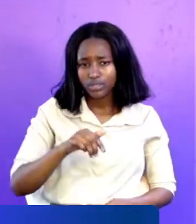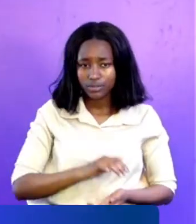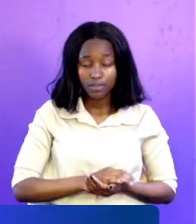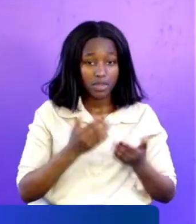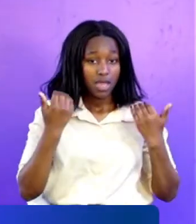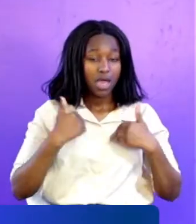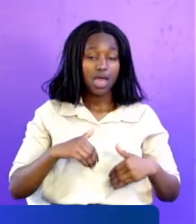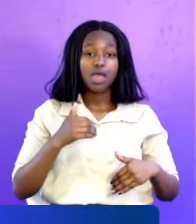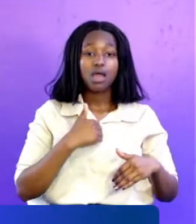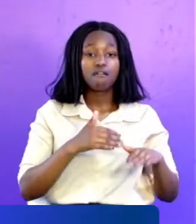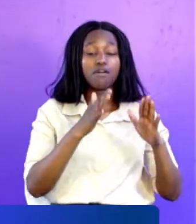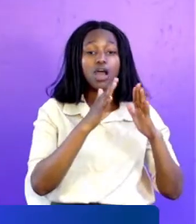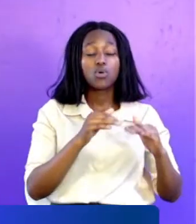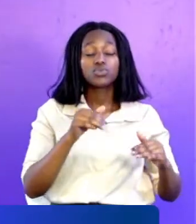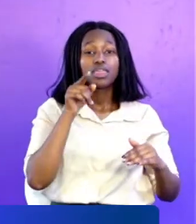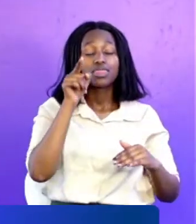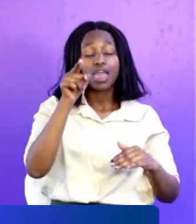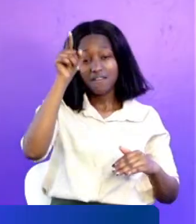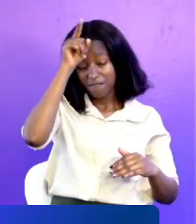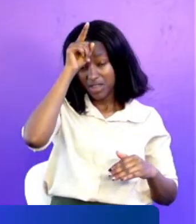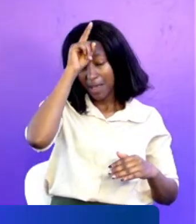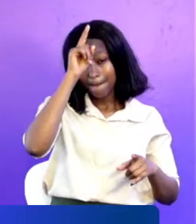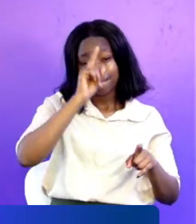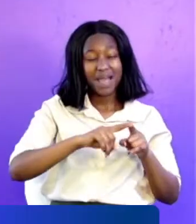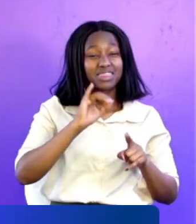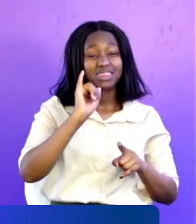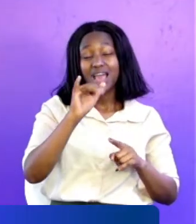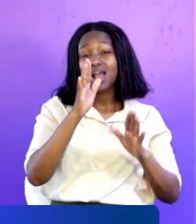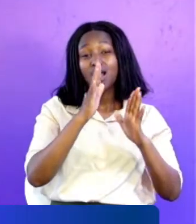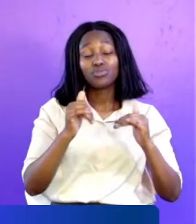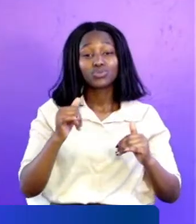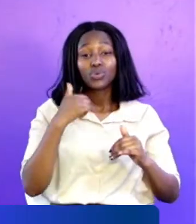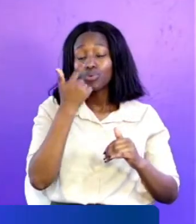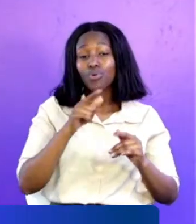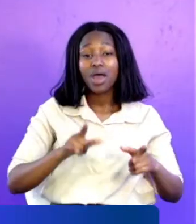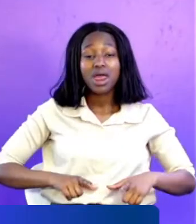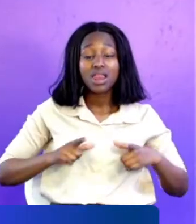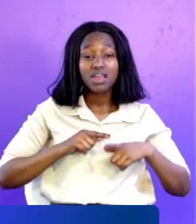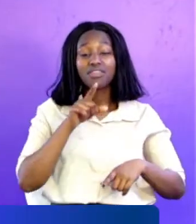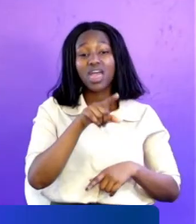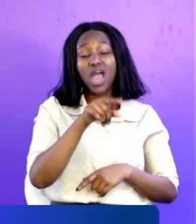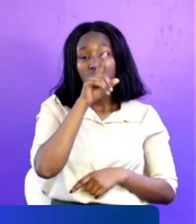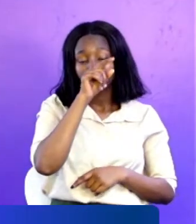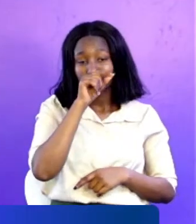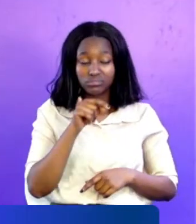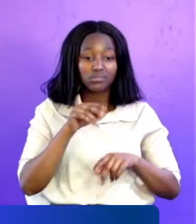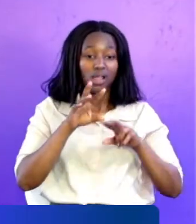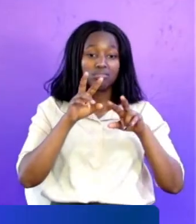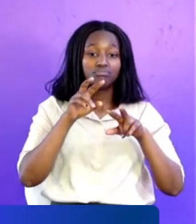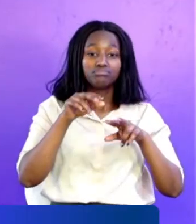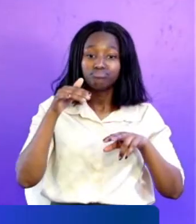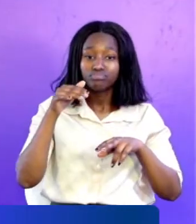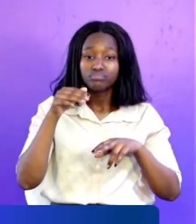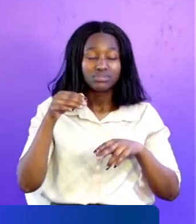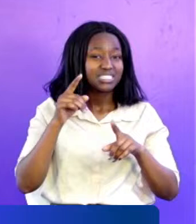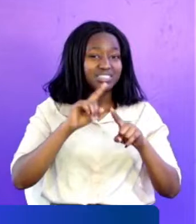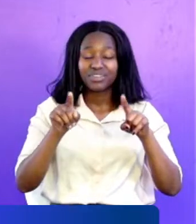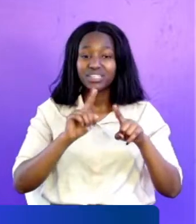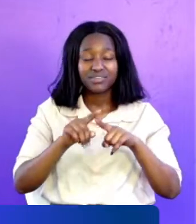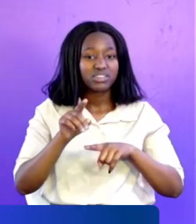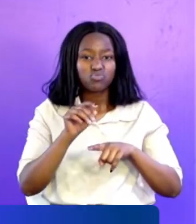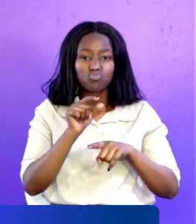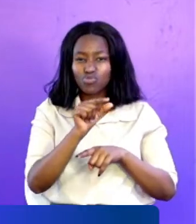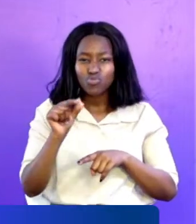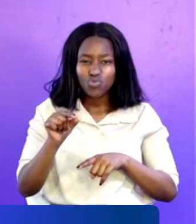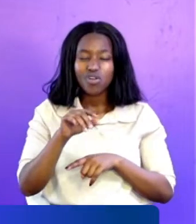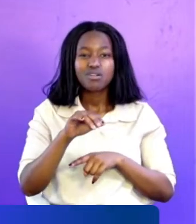Rats, cockroaches, You whatever. only dust it when you go there. When there is a burial, when you want to visit for Yes, Christmas. yeah. In fact, we say that